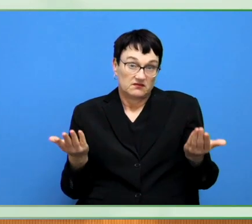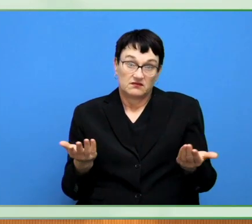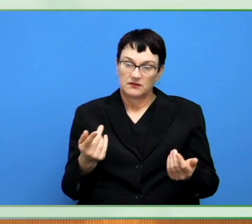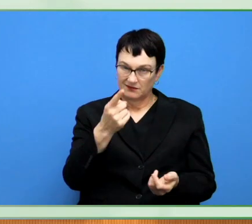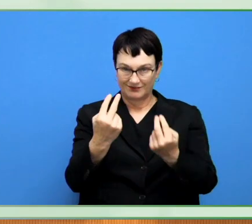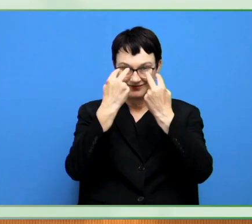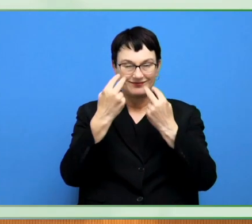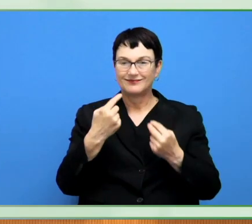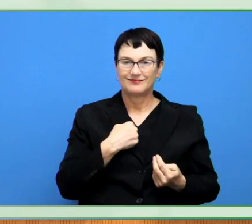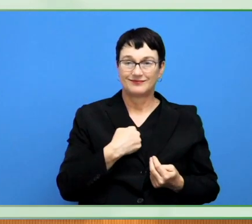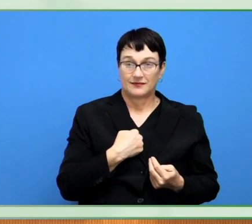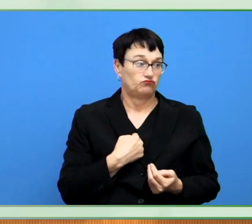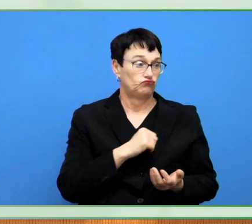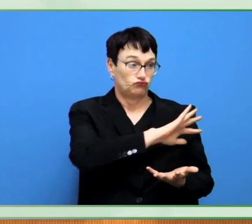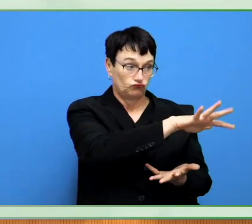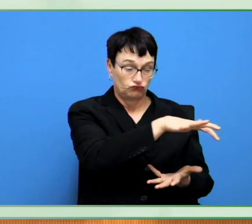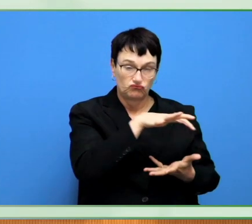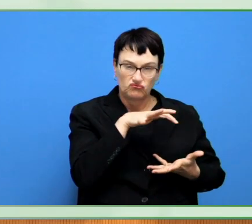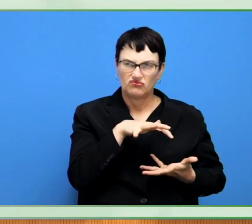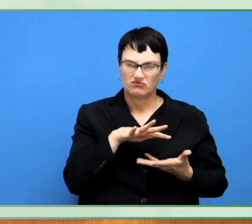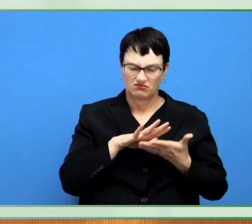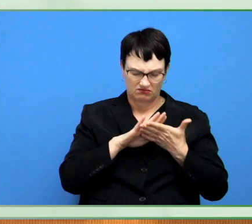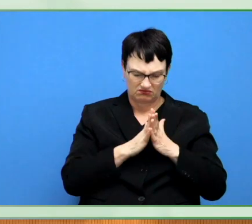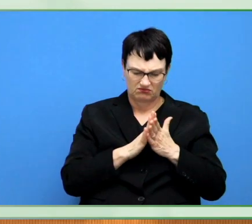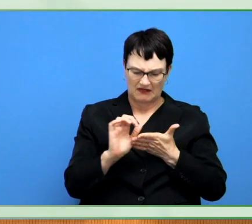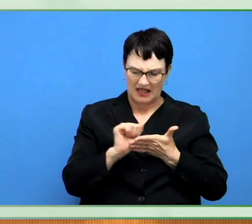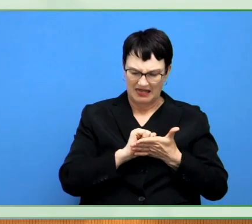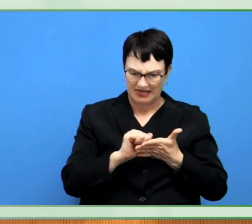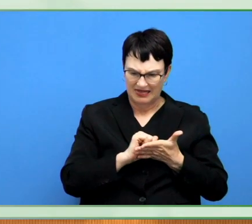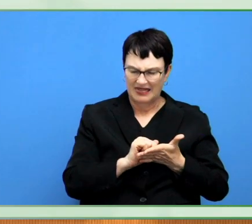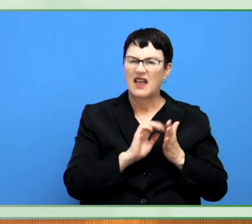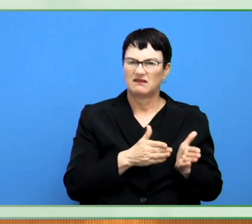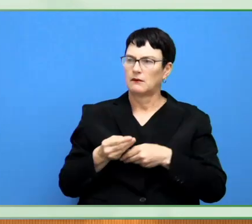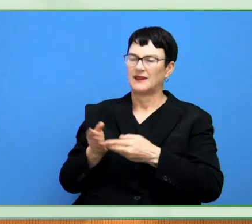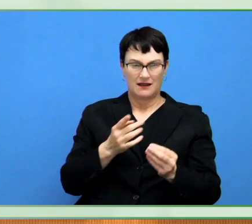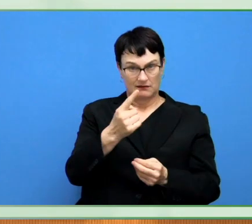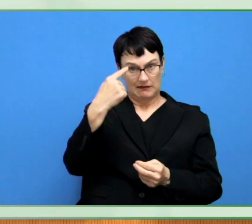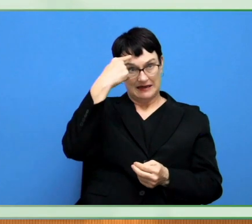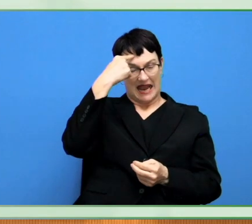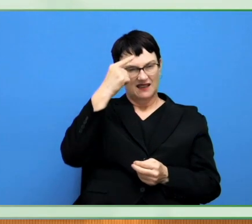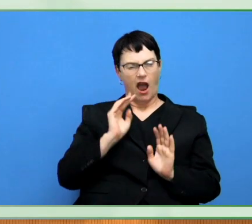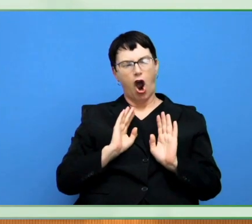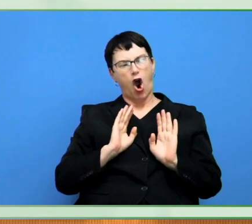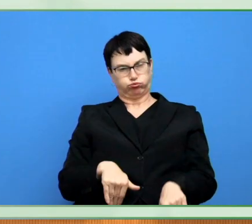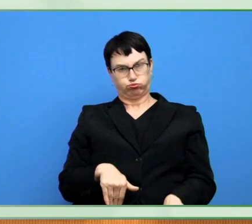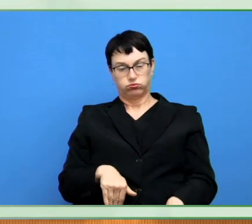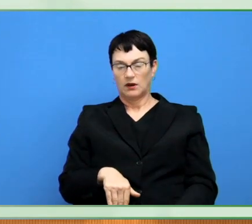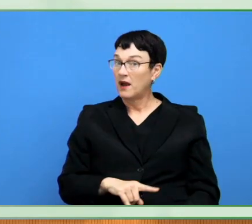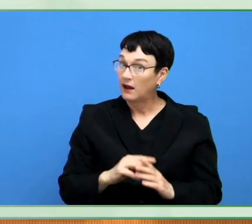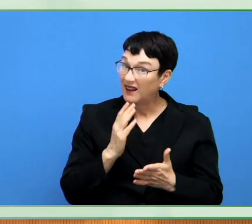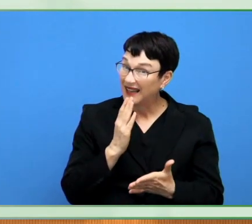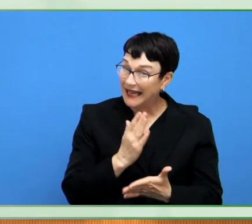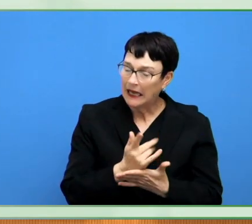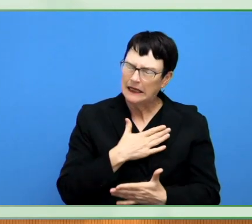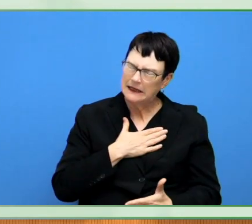a great deal of care, responsibility, person power, and time. Here on the left, you